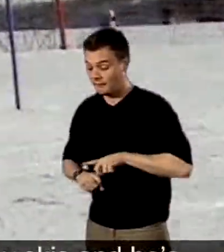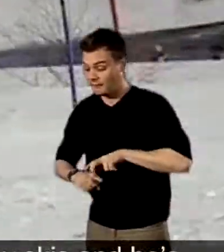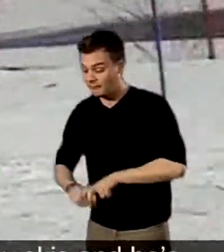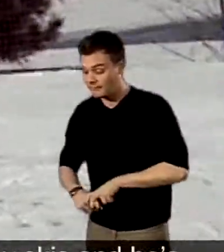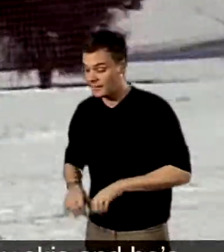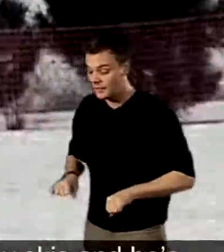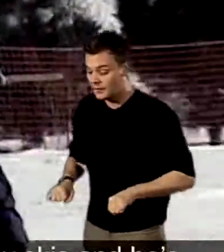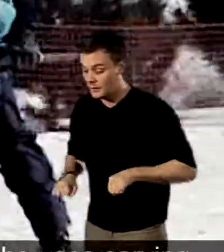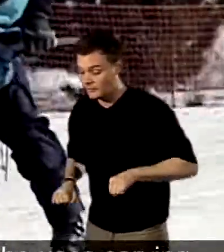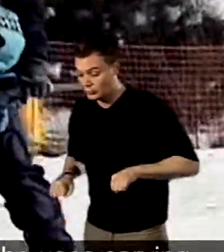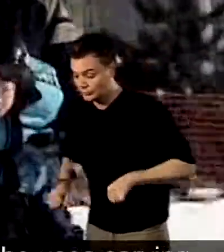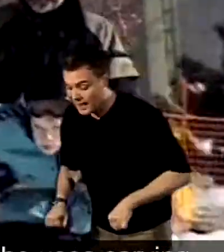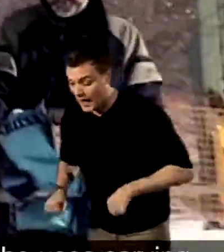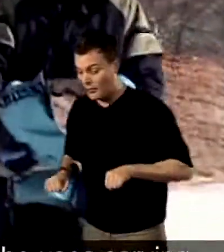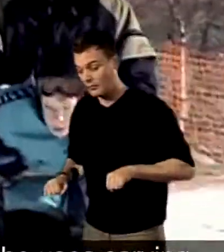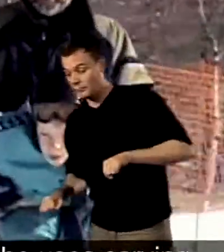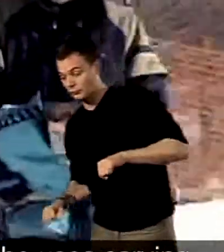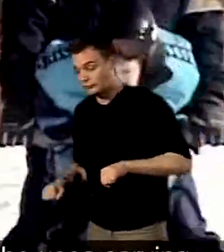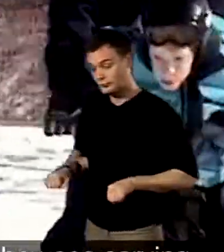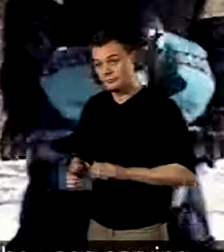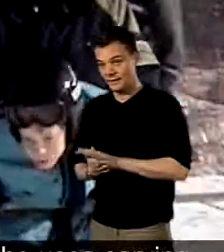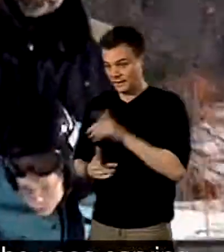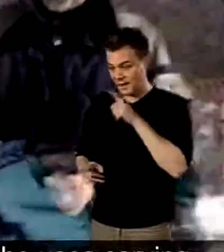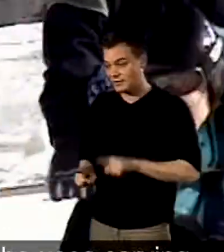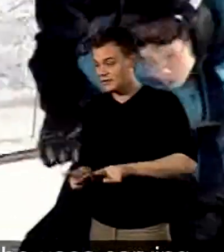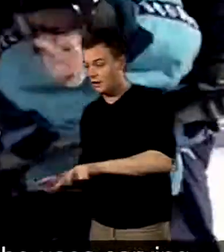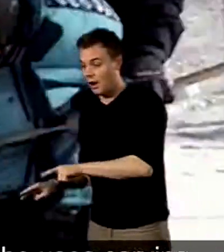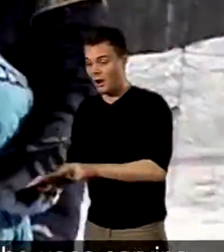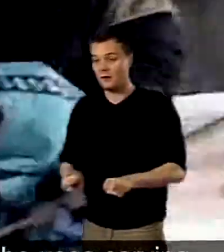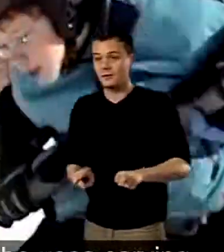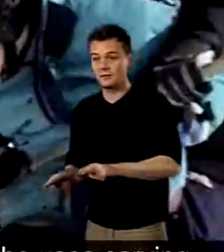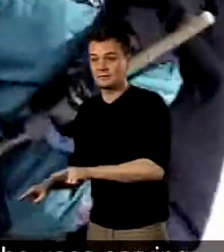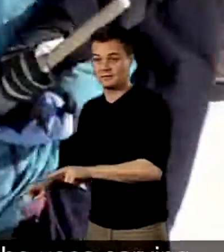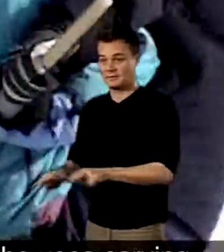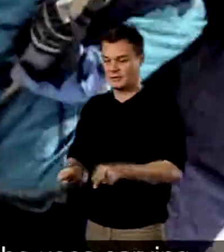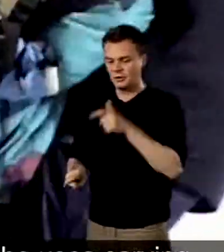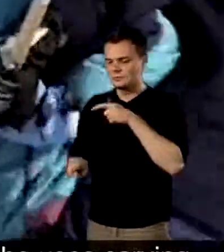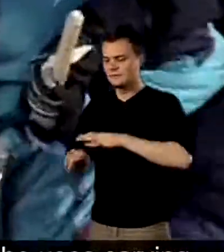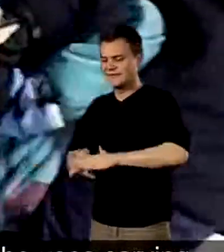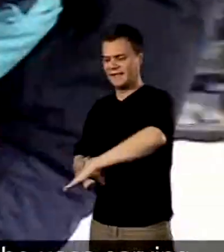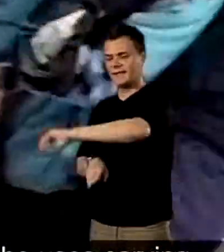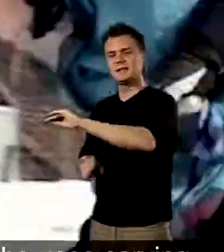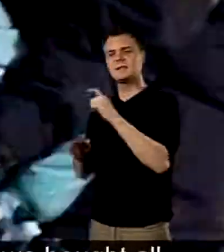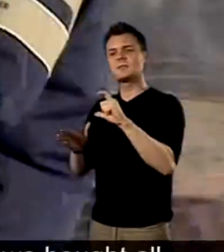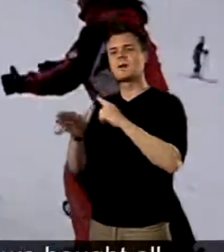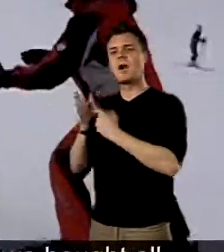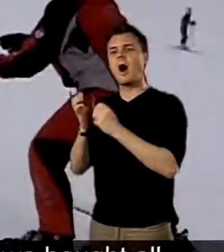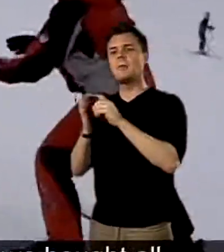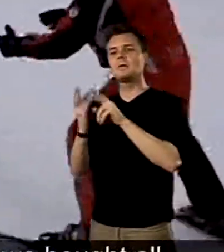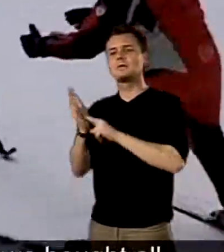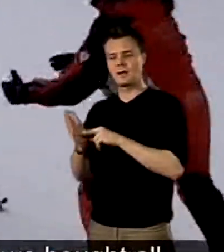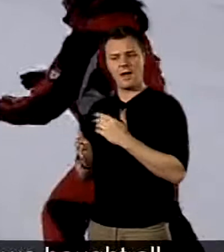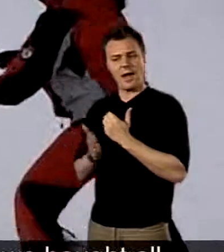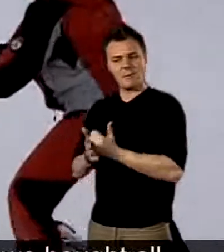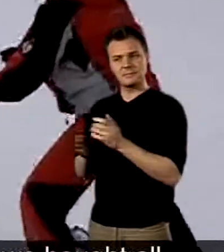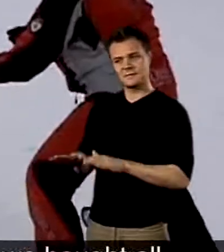pushing down the broomstile one side or another to turn, and he uses carving skis which helps him to turn as well. It's a standard